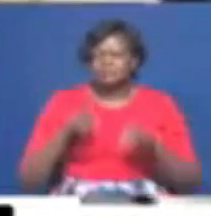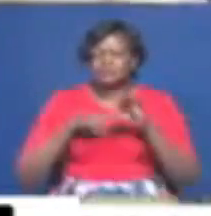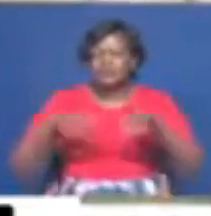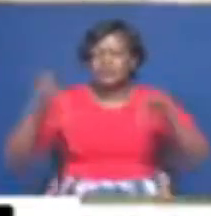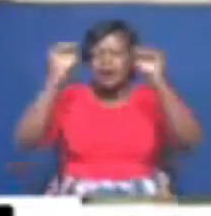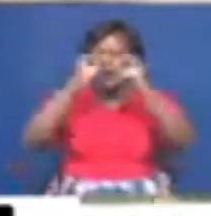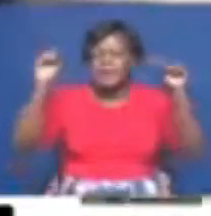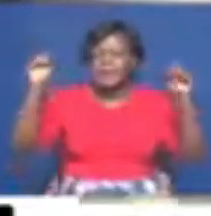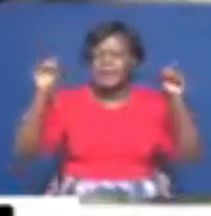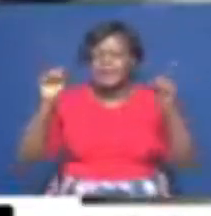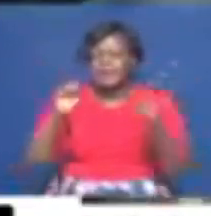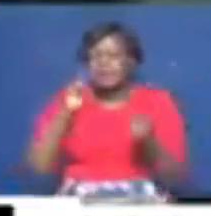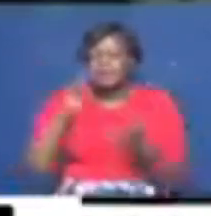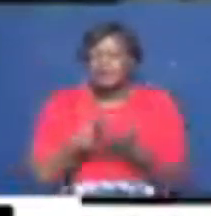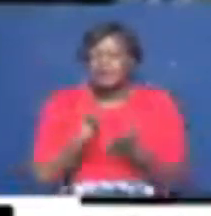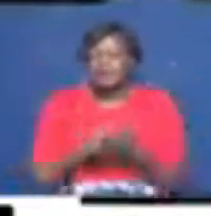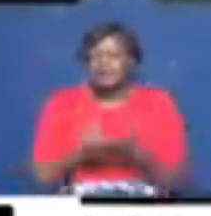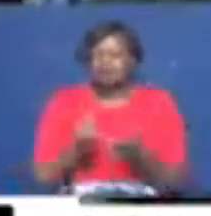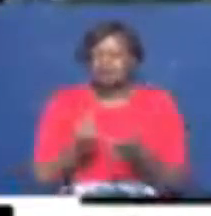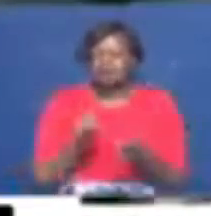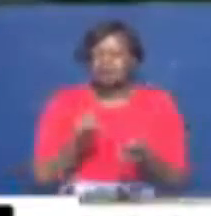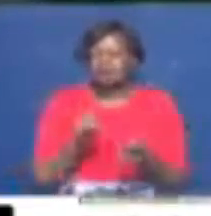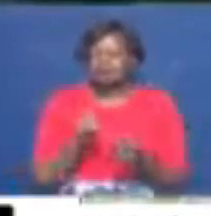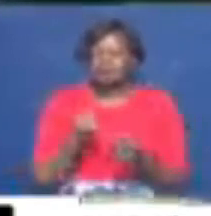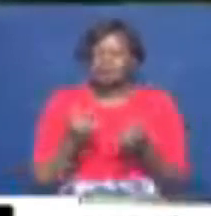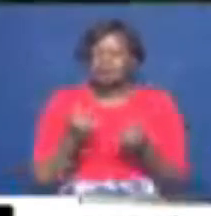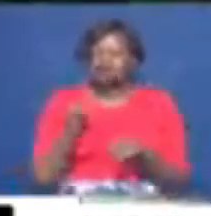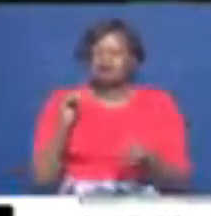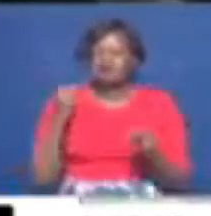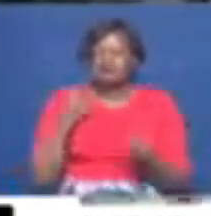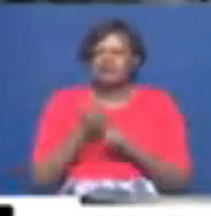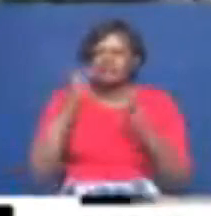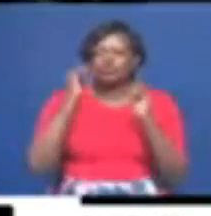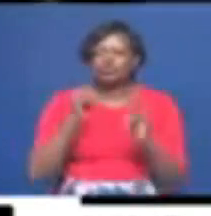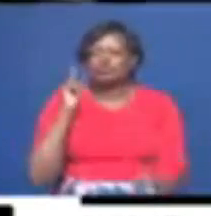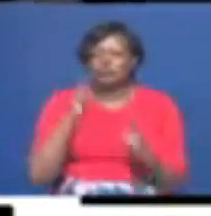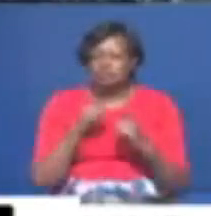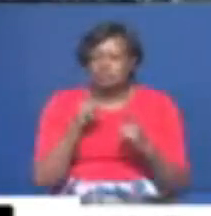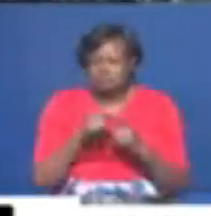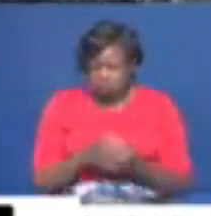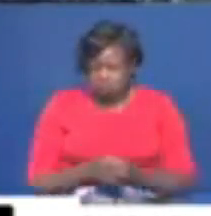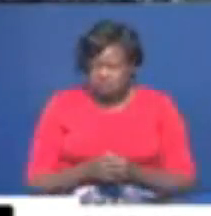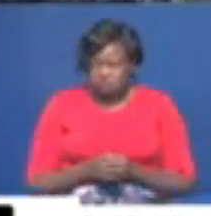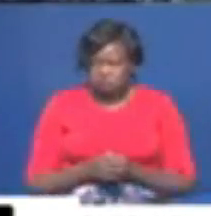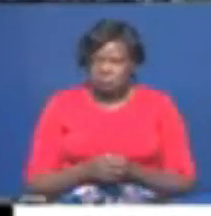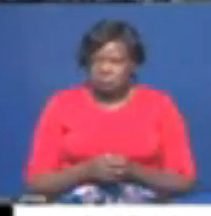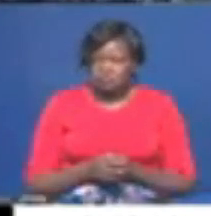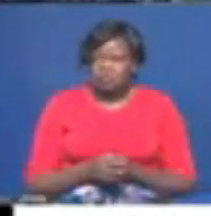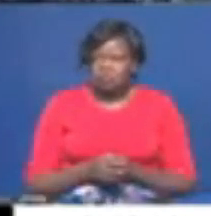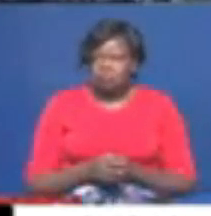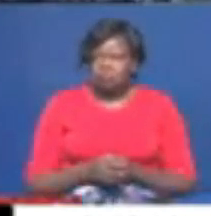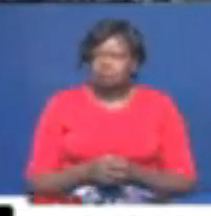Vladimir Putin said they will hit new targets if the West carry through with its promise of sending the weapons to Ukraine. And in